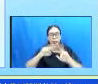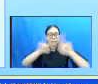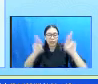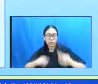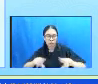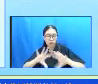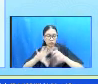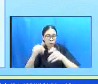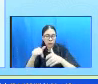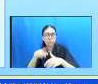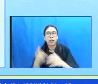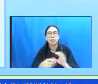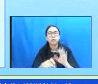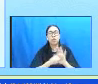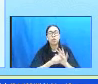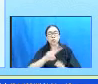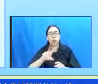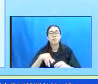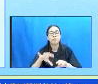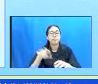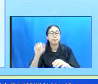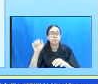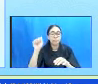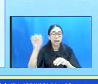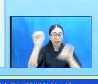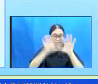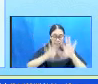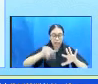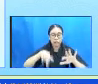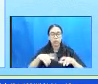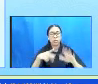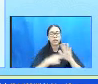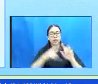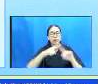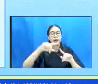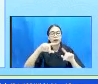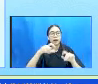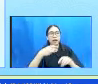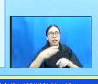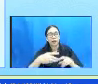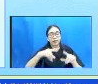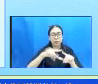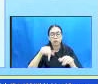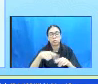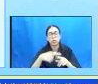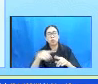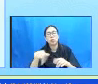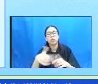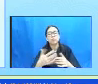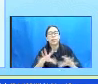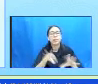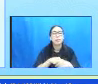NTFE are quite successful involving in the global discussion when we also collaborate with the